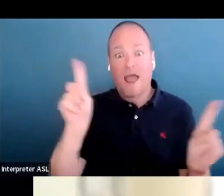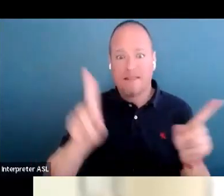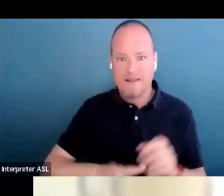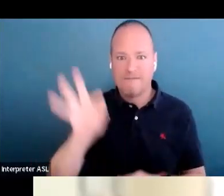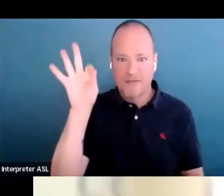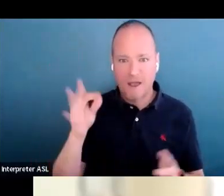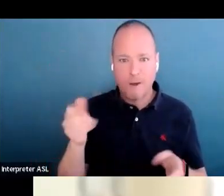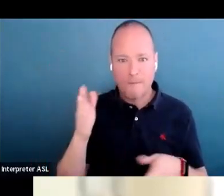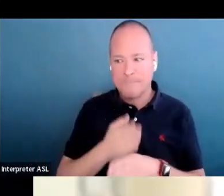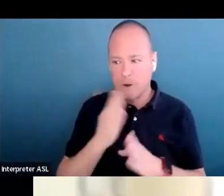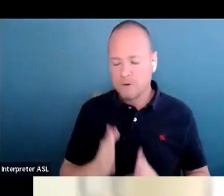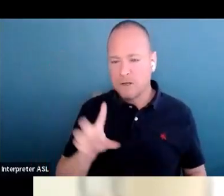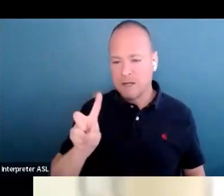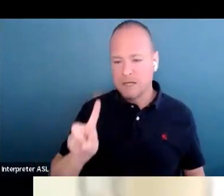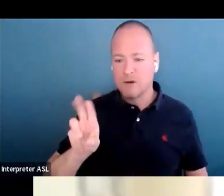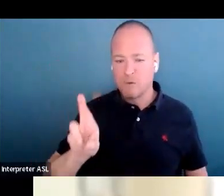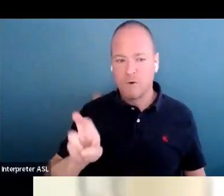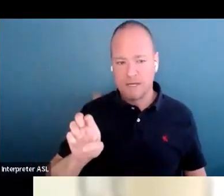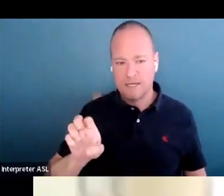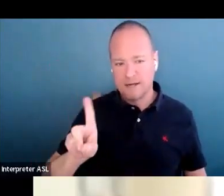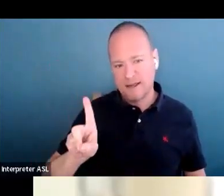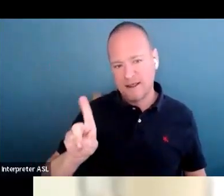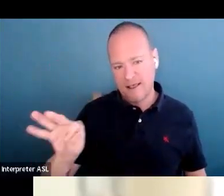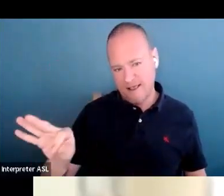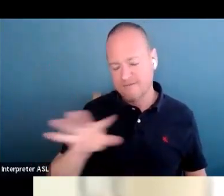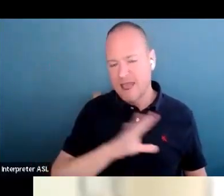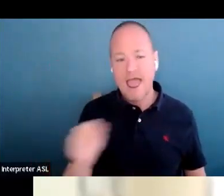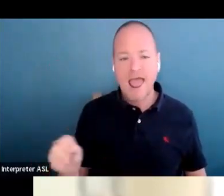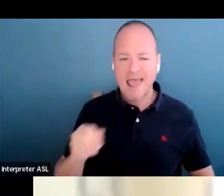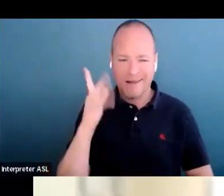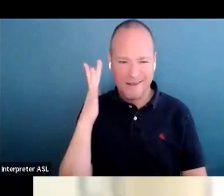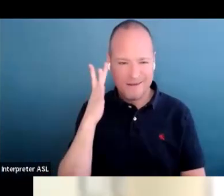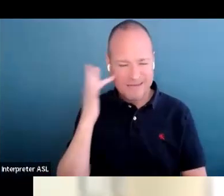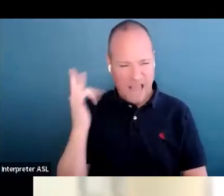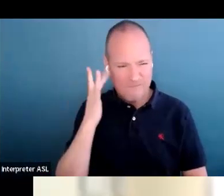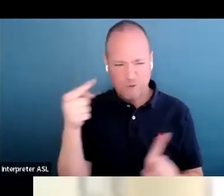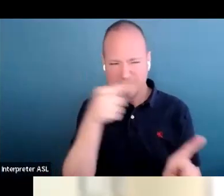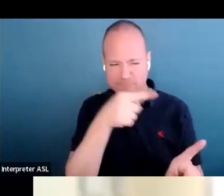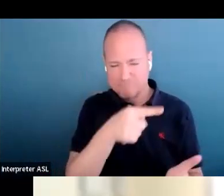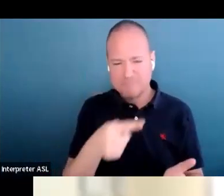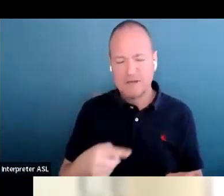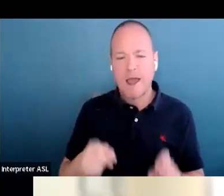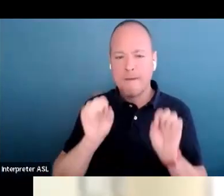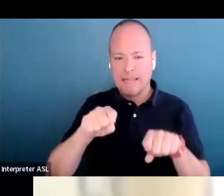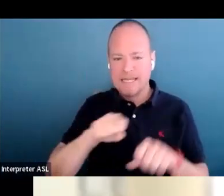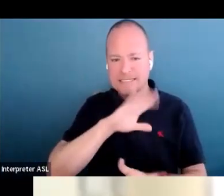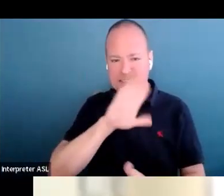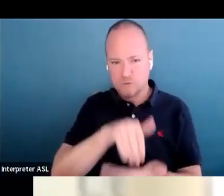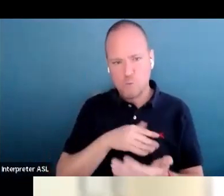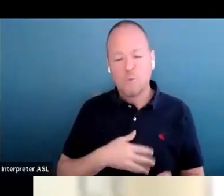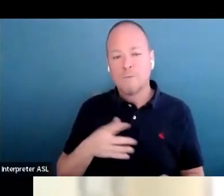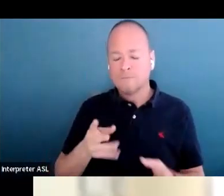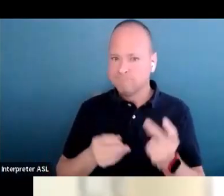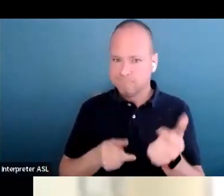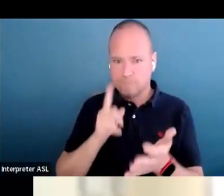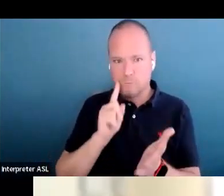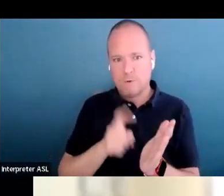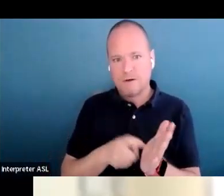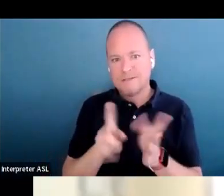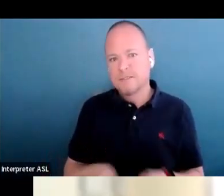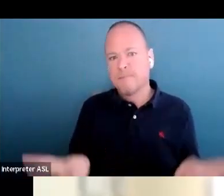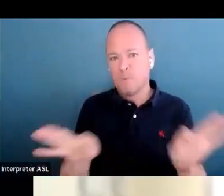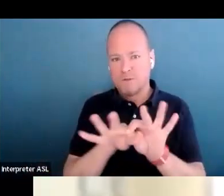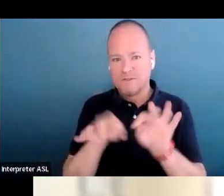and in California-based Ability Central, who both immediately recognized the importance of this initiative, and Ability